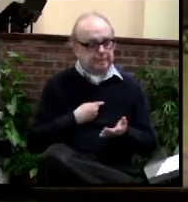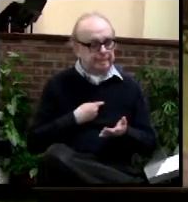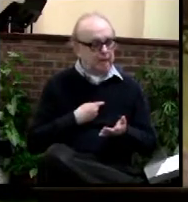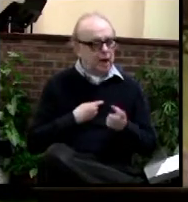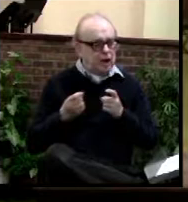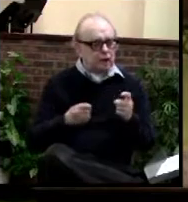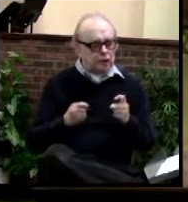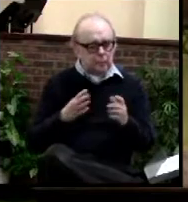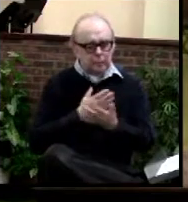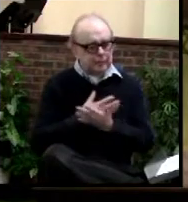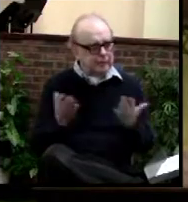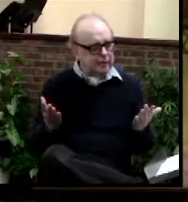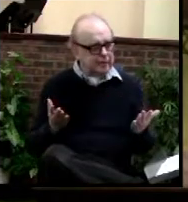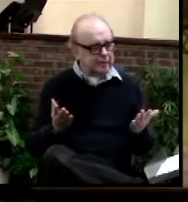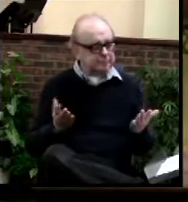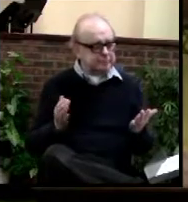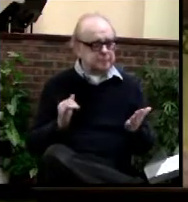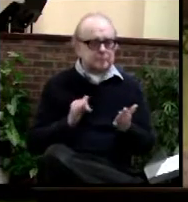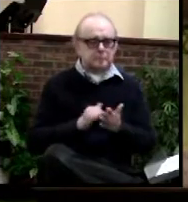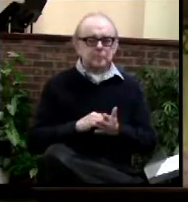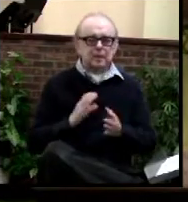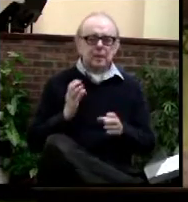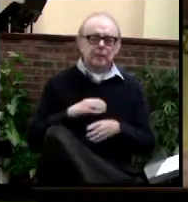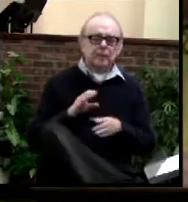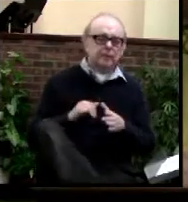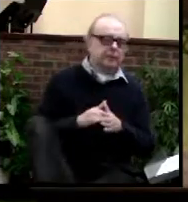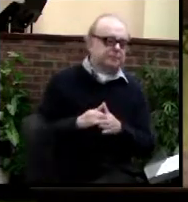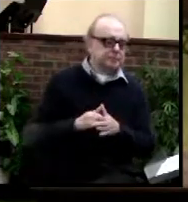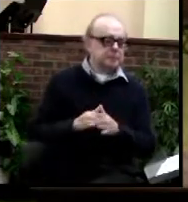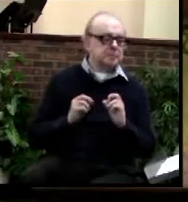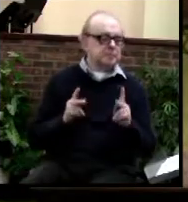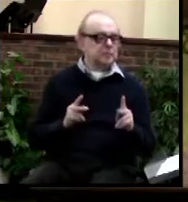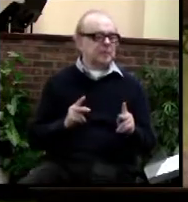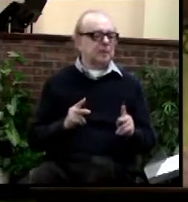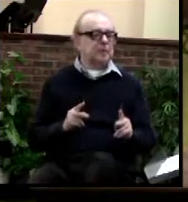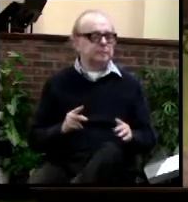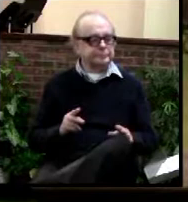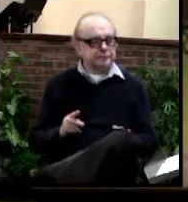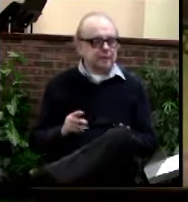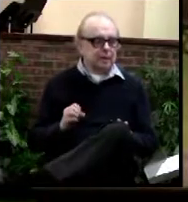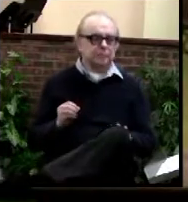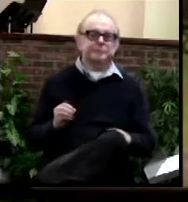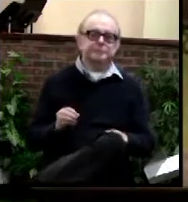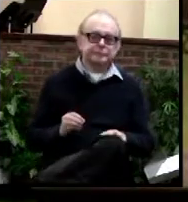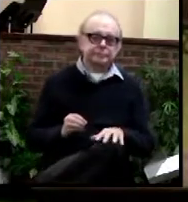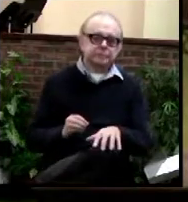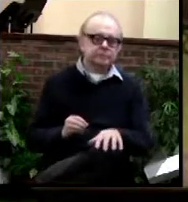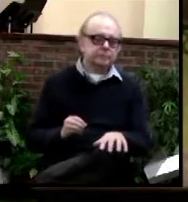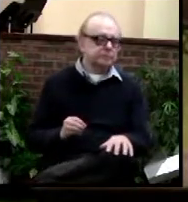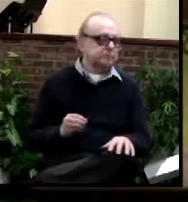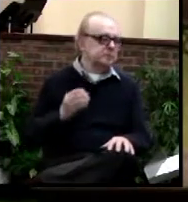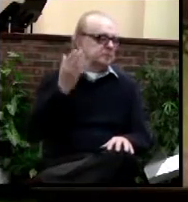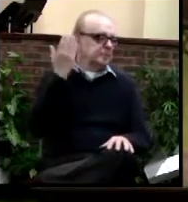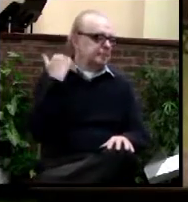this stuff that we're getting into, okay? So back in the